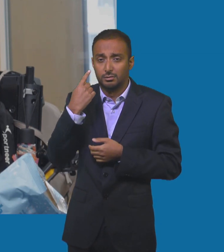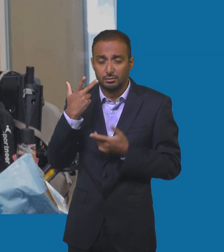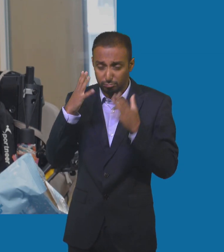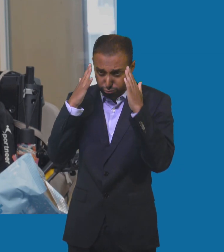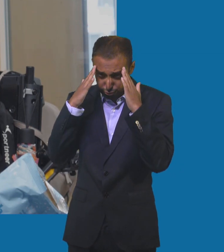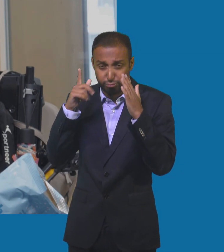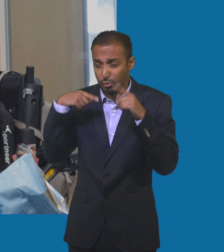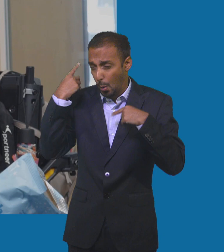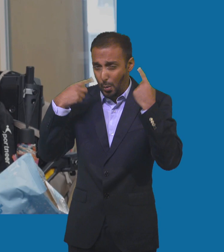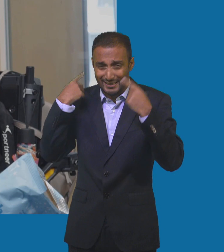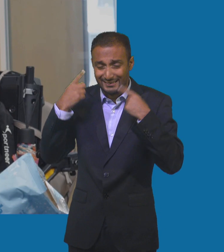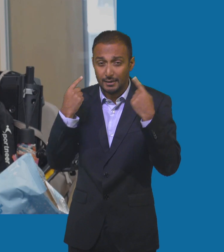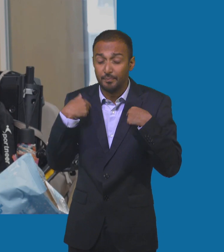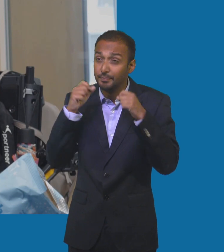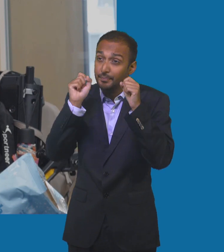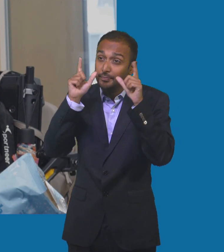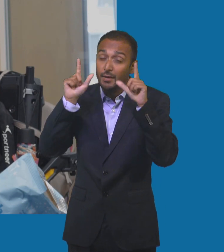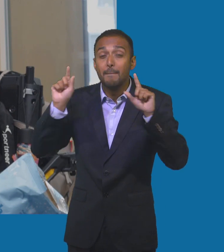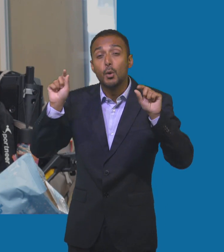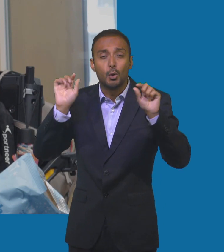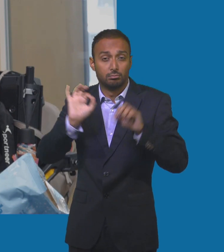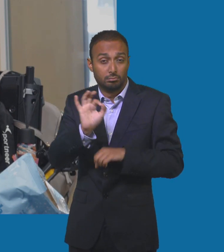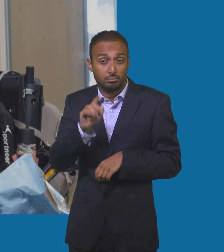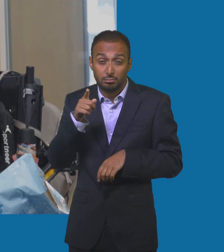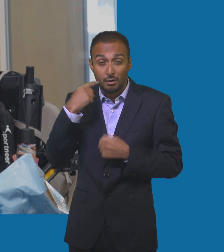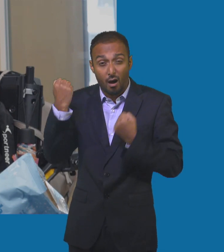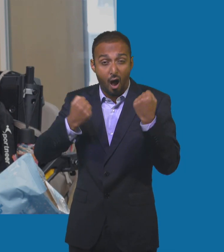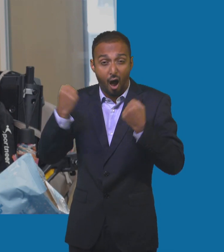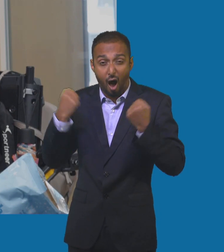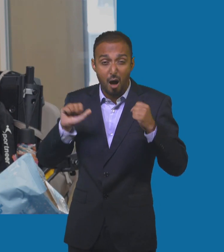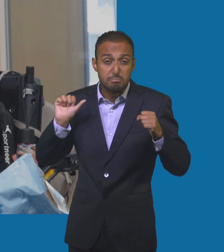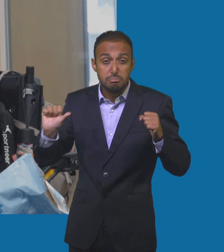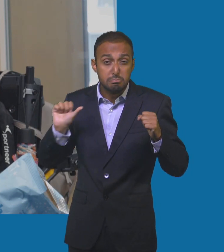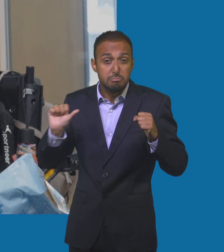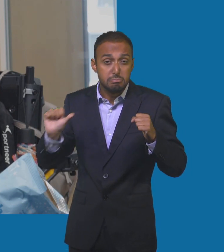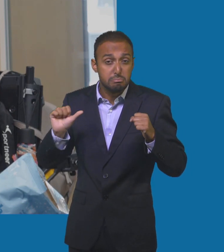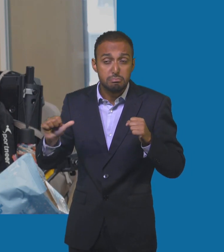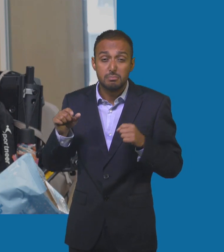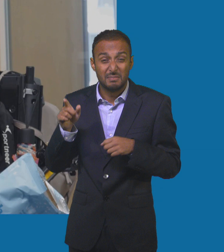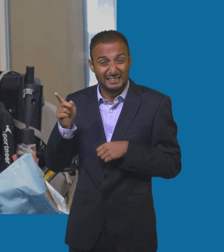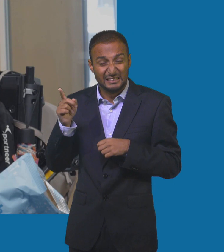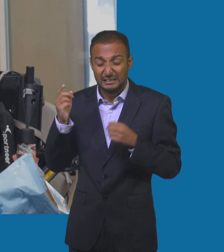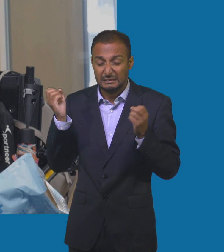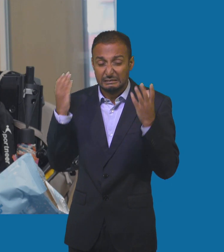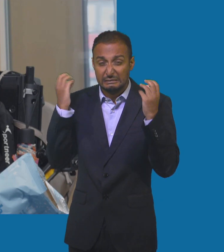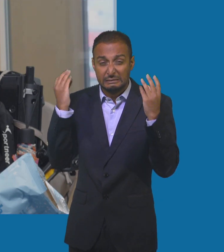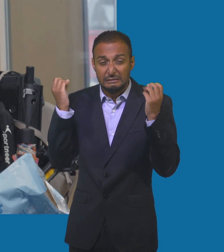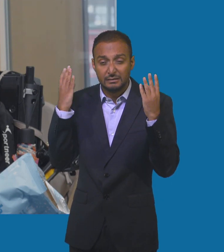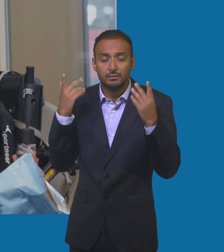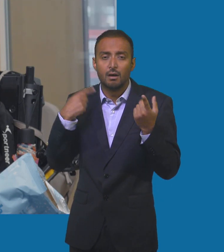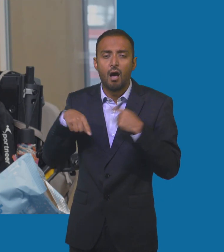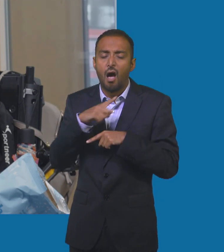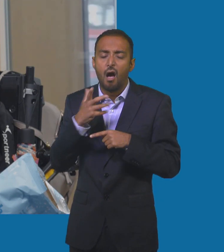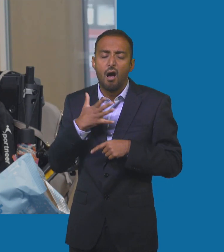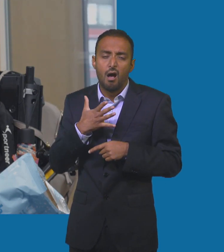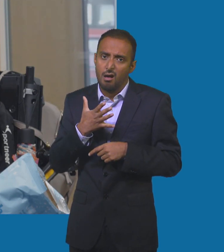I wake up to not birds singing, but car alarms. And, so we were all looking forward to cutting out noise pollution.